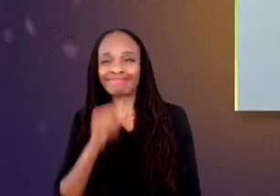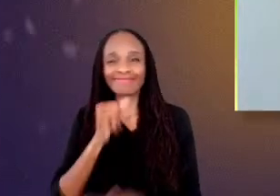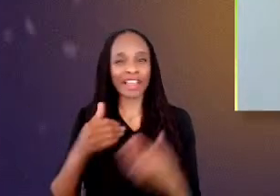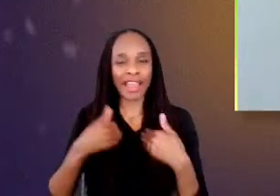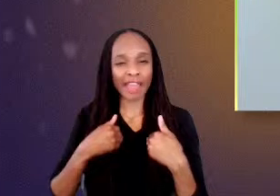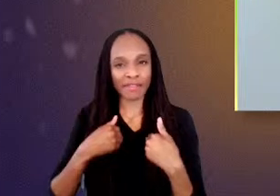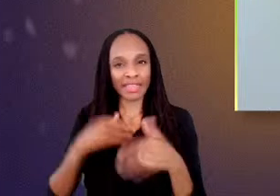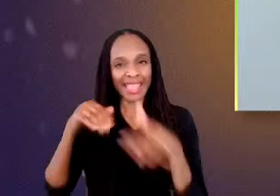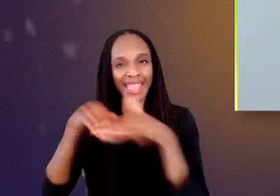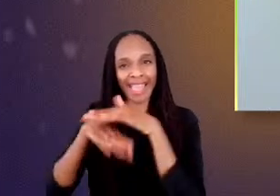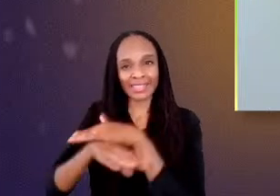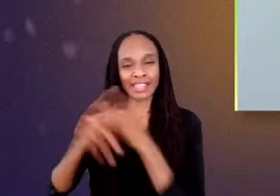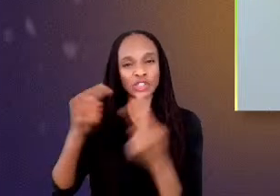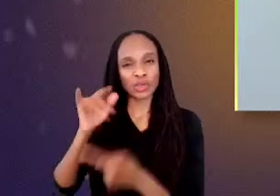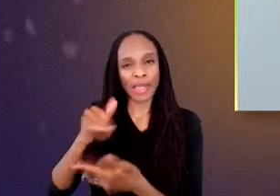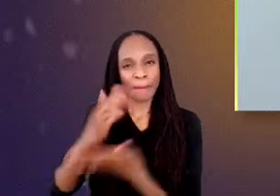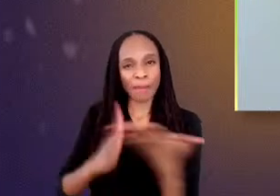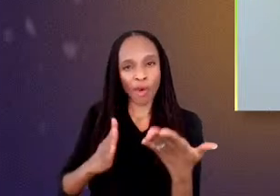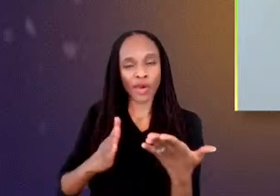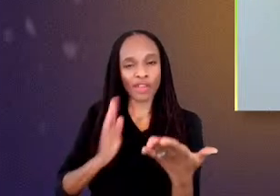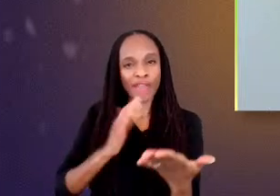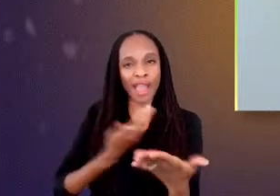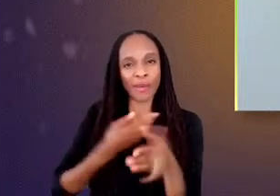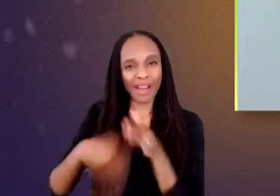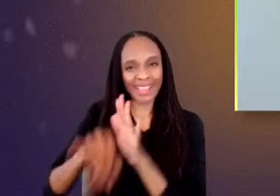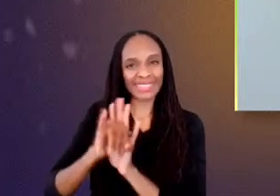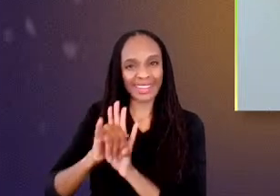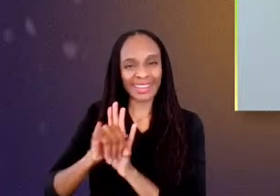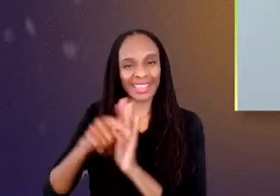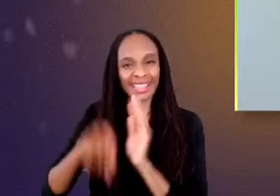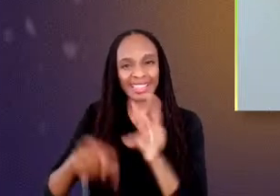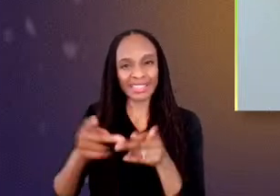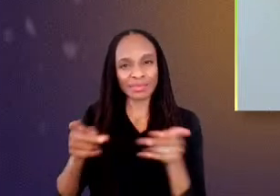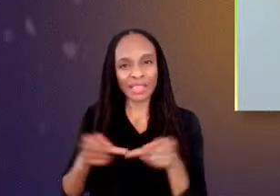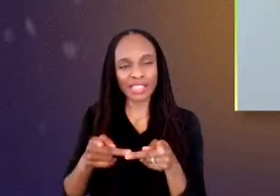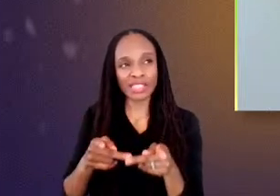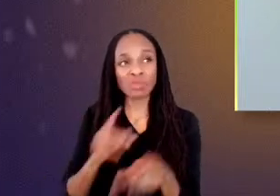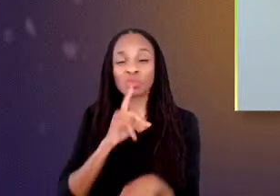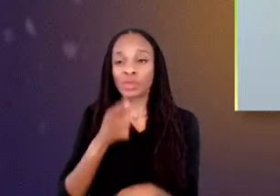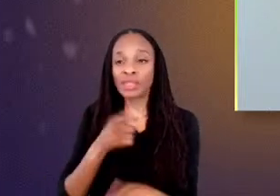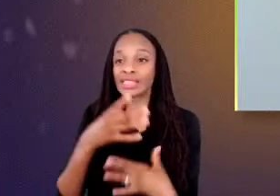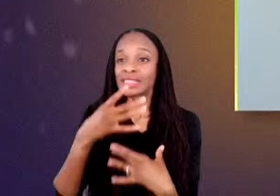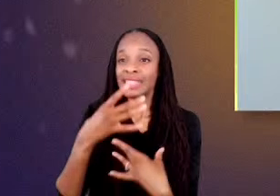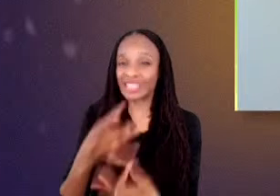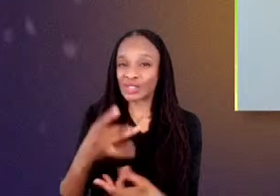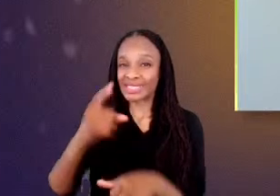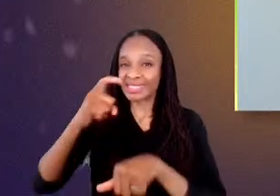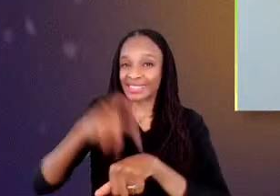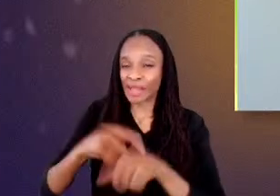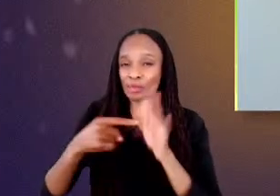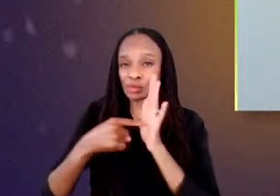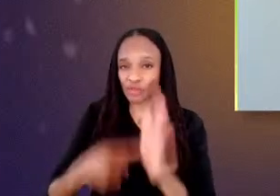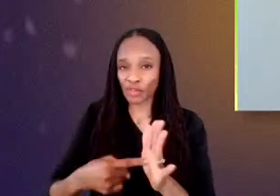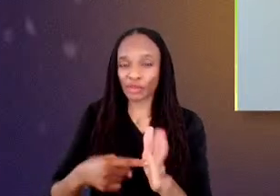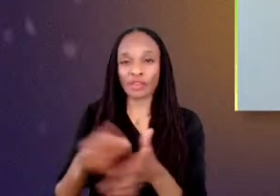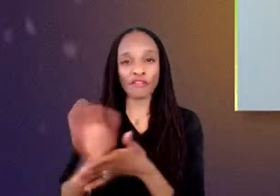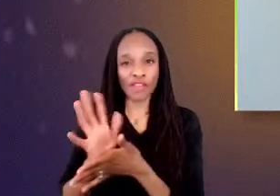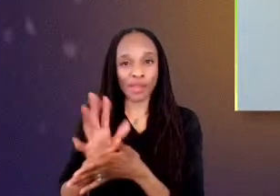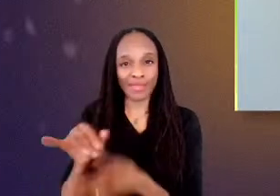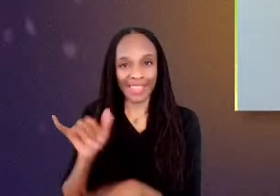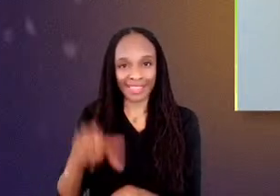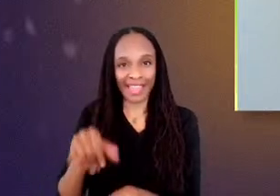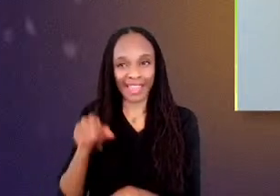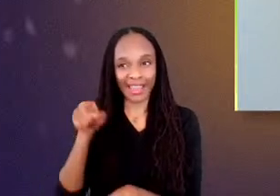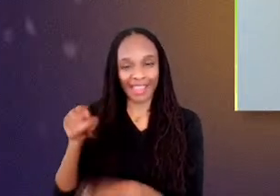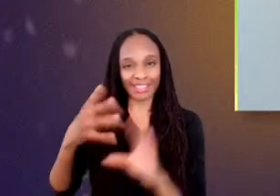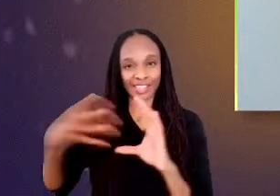this part of our identities and this place. And it was a really interesting time to premiere a film like that at